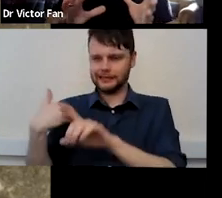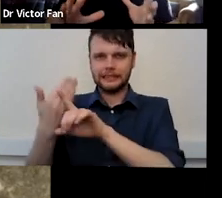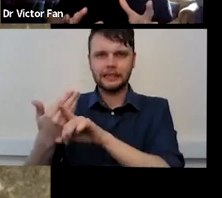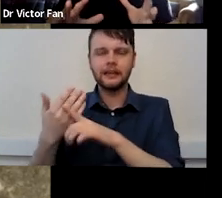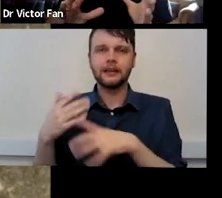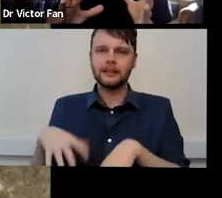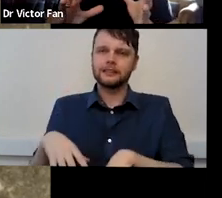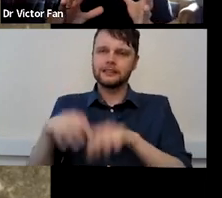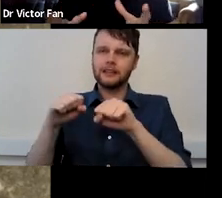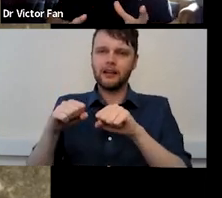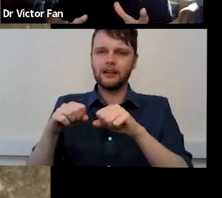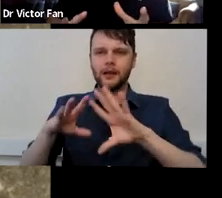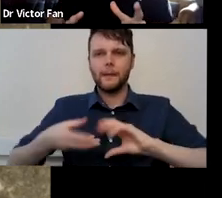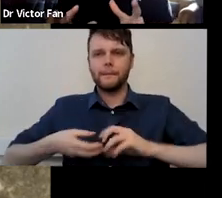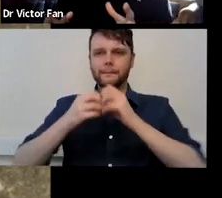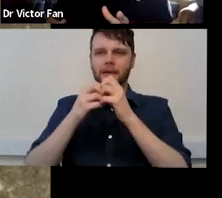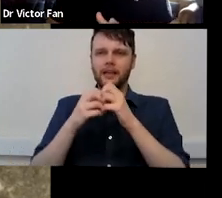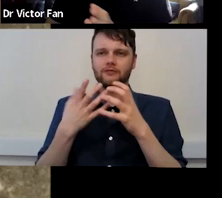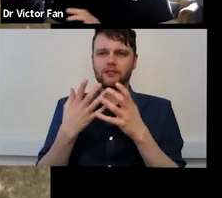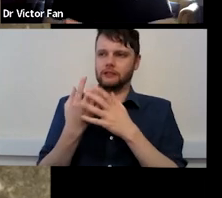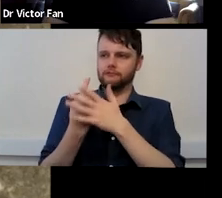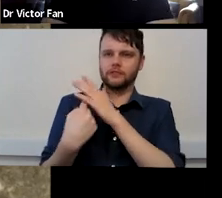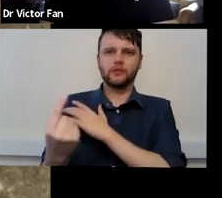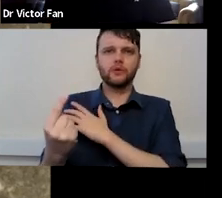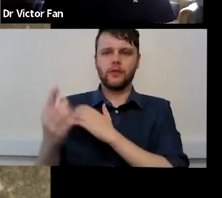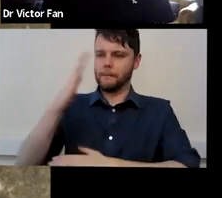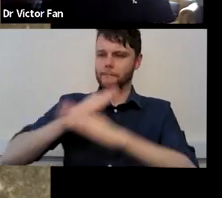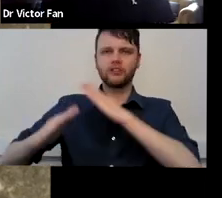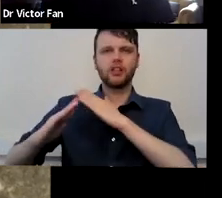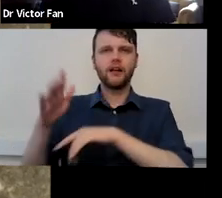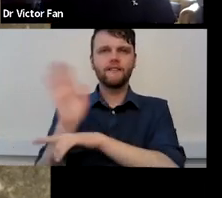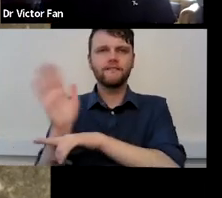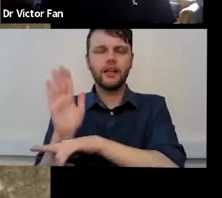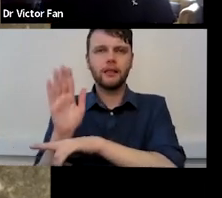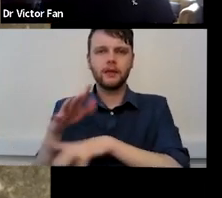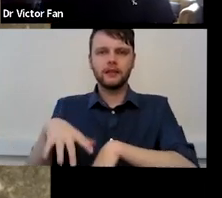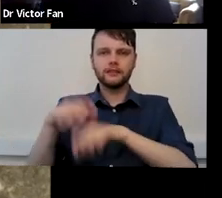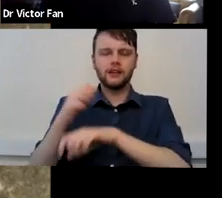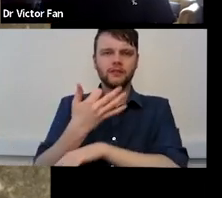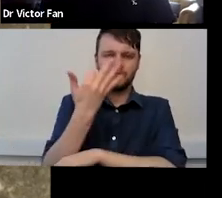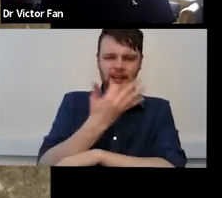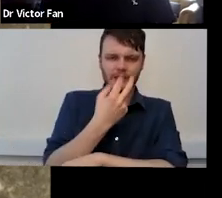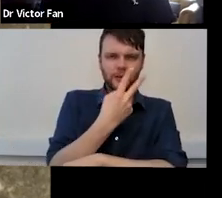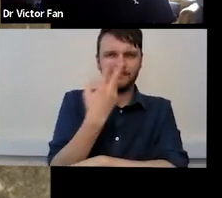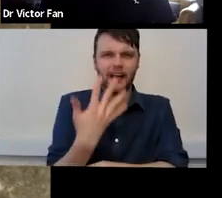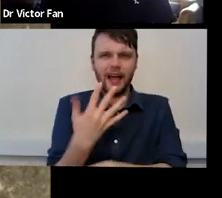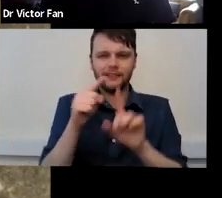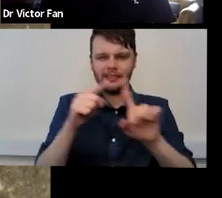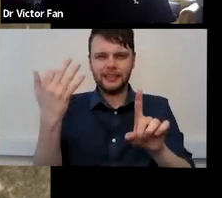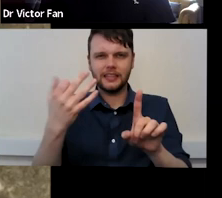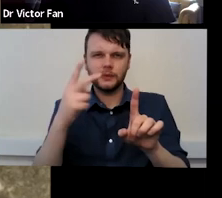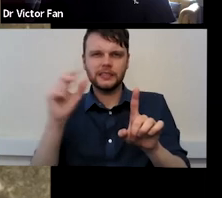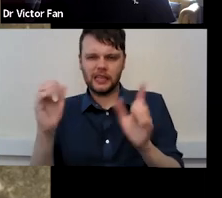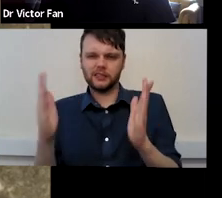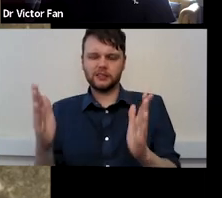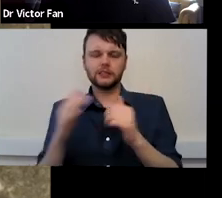started to make exclusively martial art films around 1925 to 1926. So